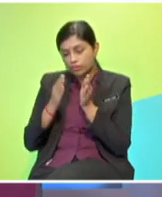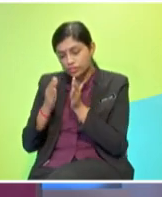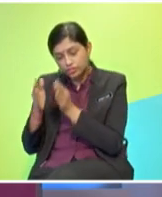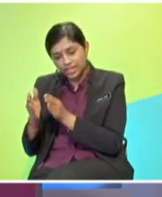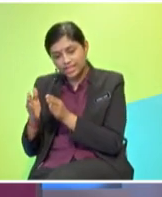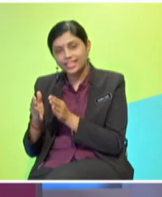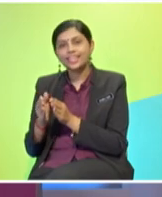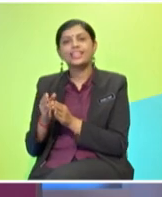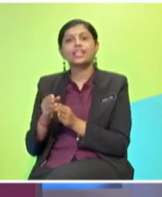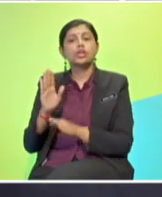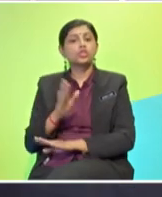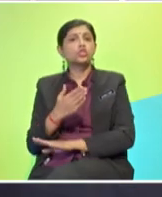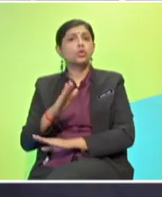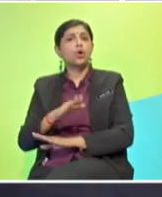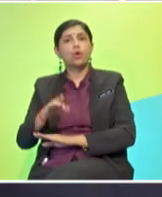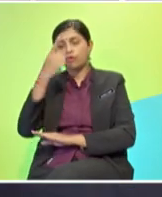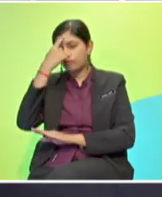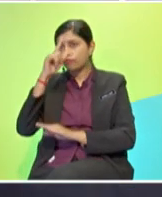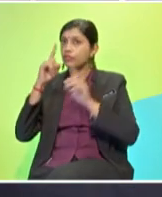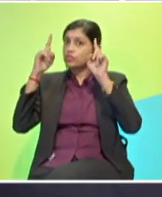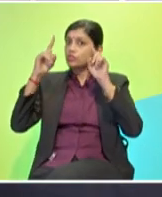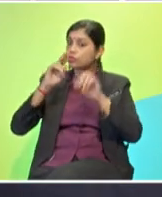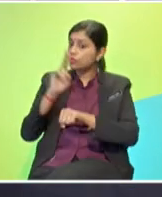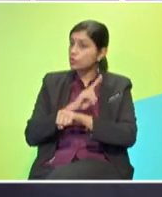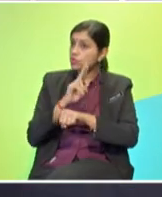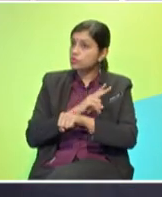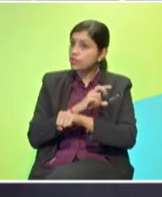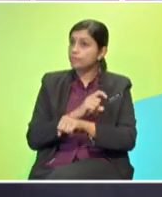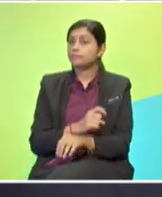this session. Thank you so much, sir, for your service. And let us go